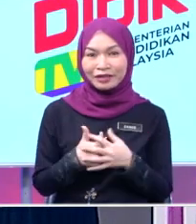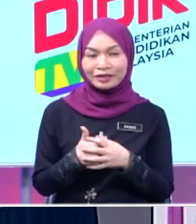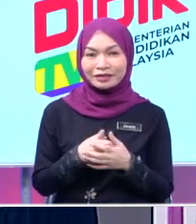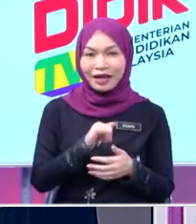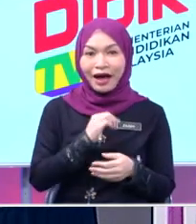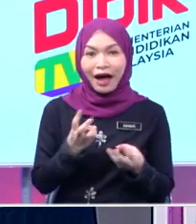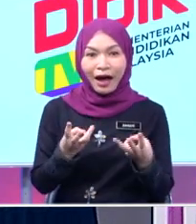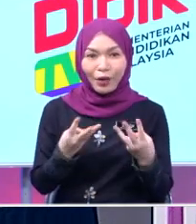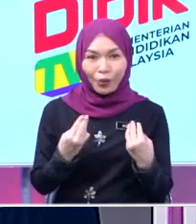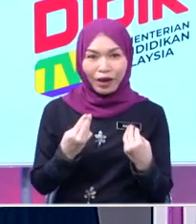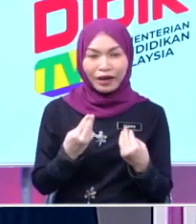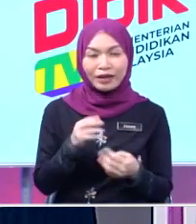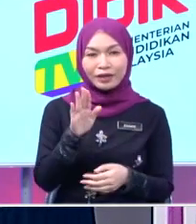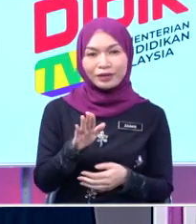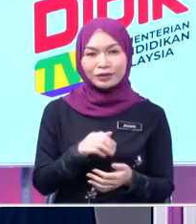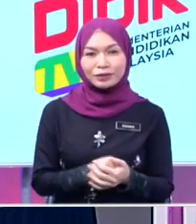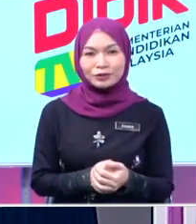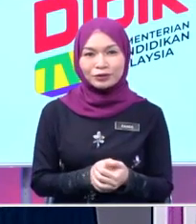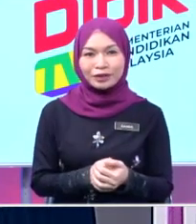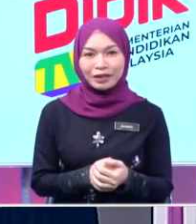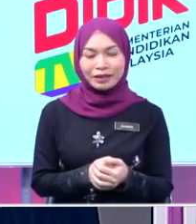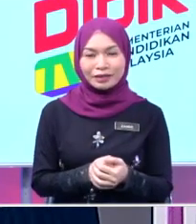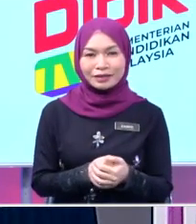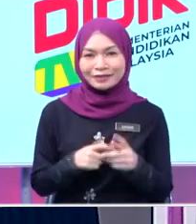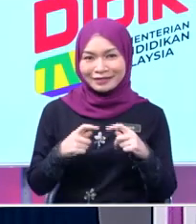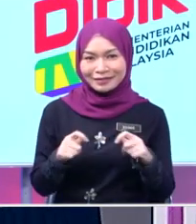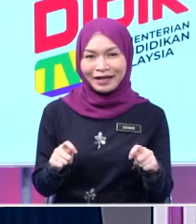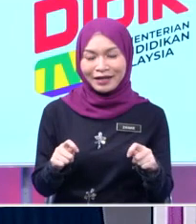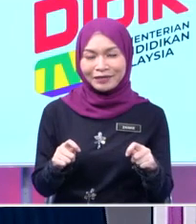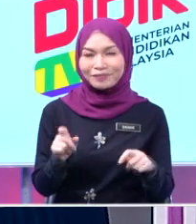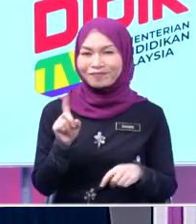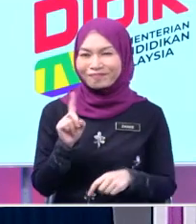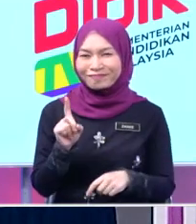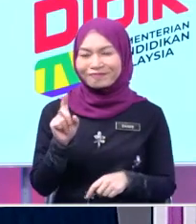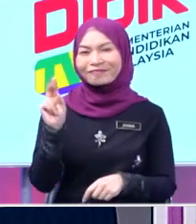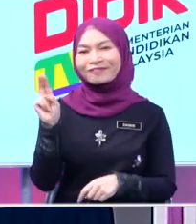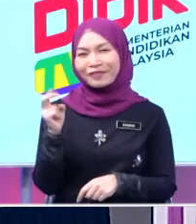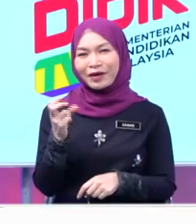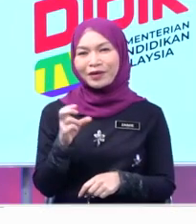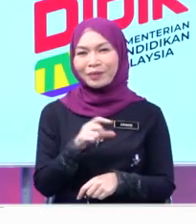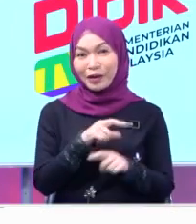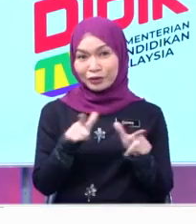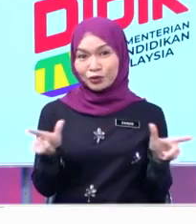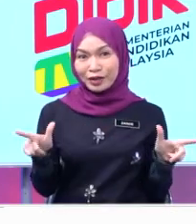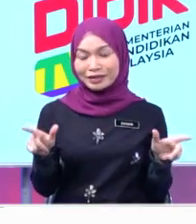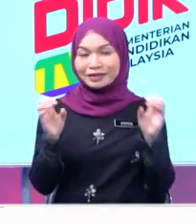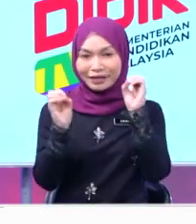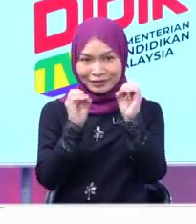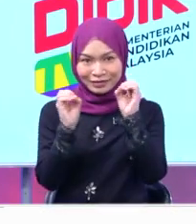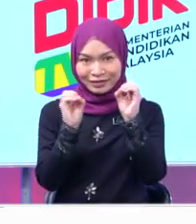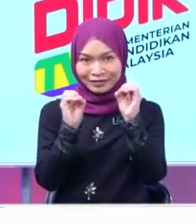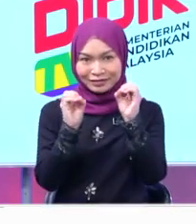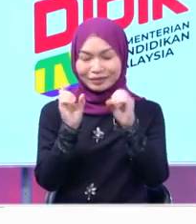to try and guess the missing punctuation. Ah. Okay, have a read at the